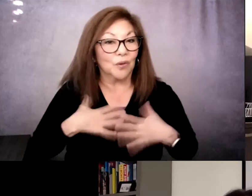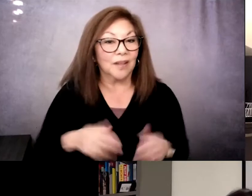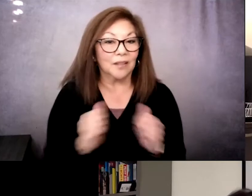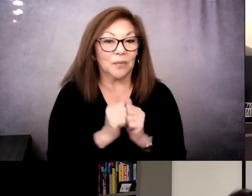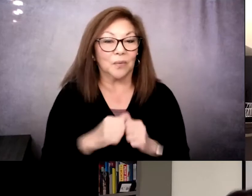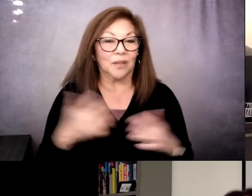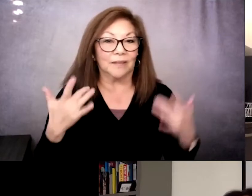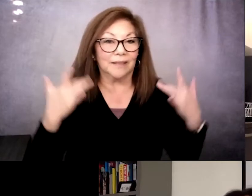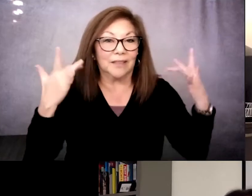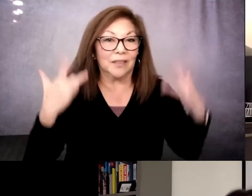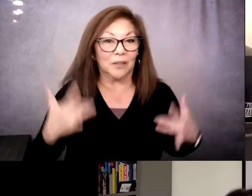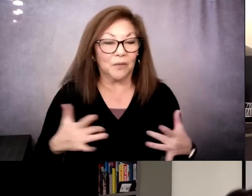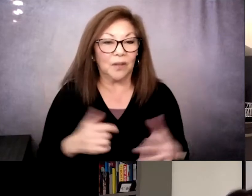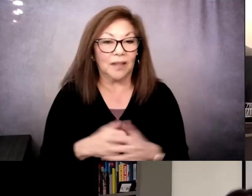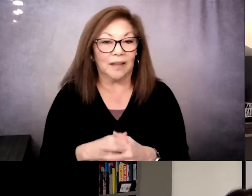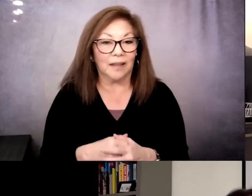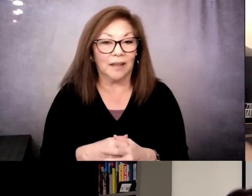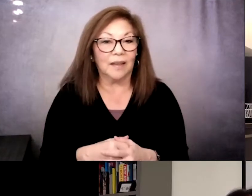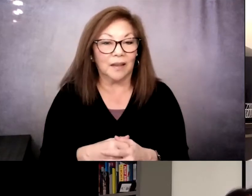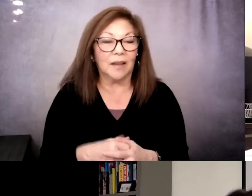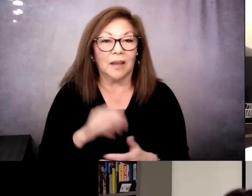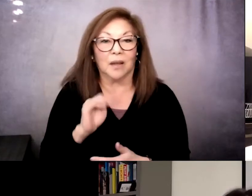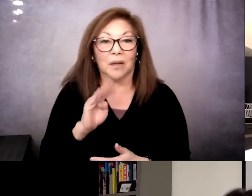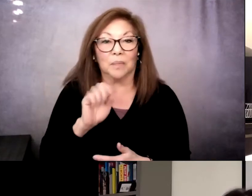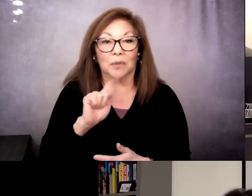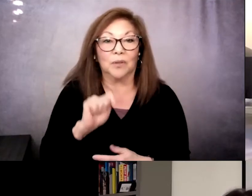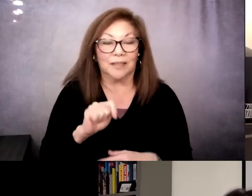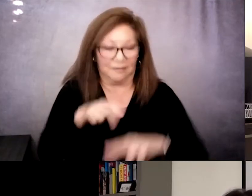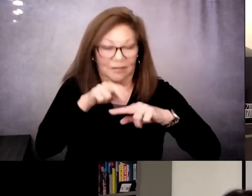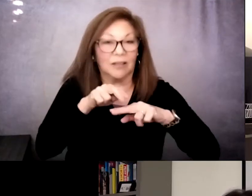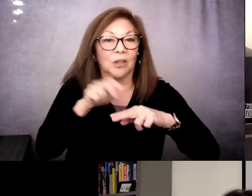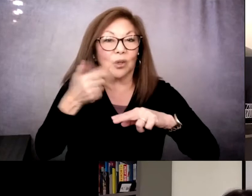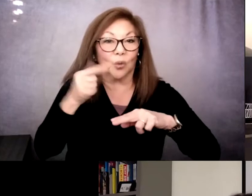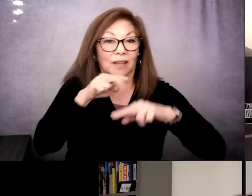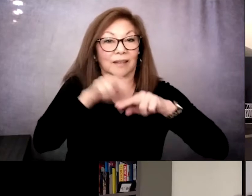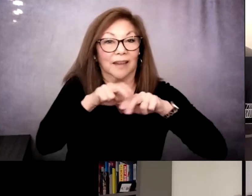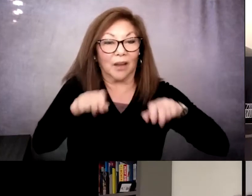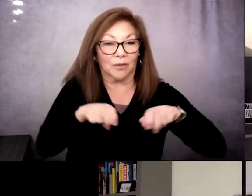silvery lines, and I'm sitting on a muted green couch in my living room.